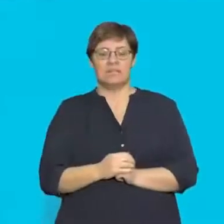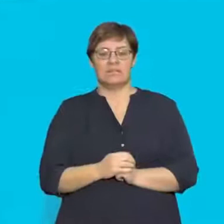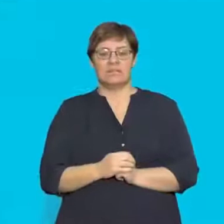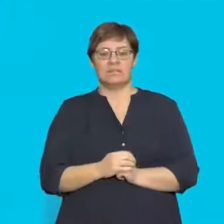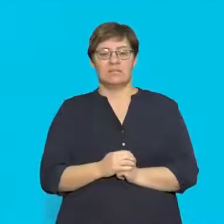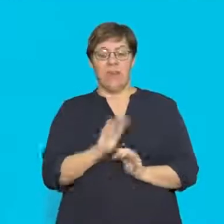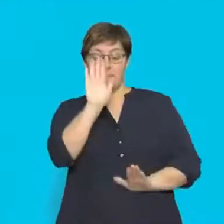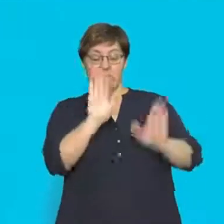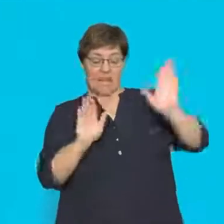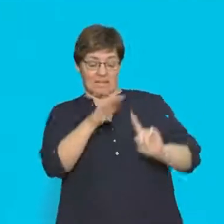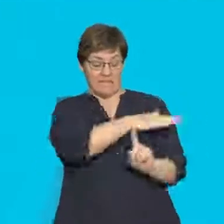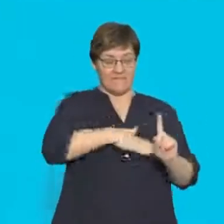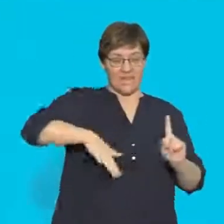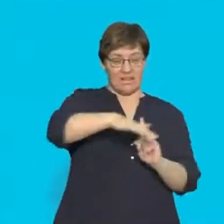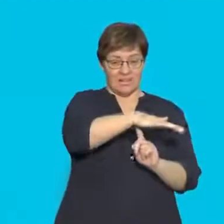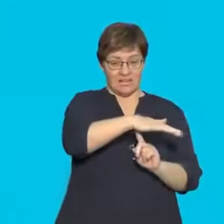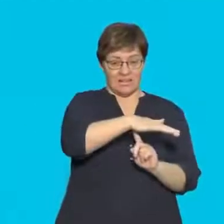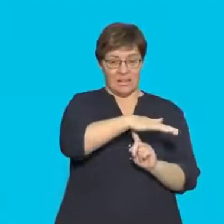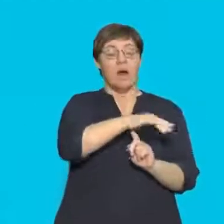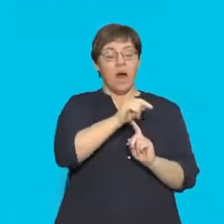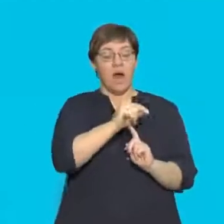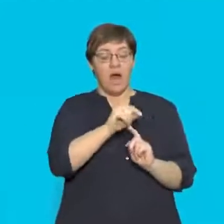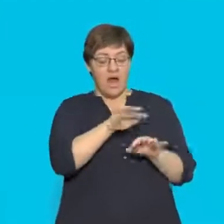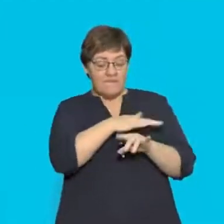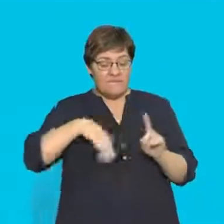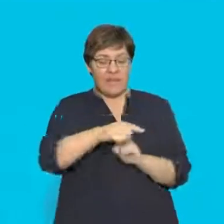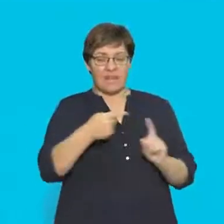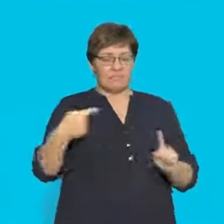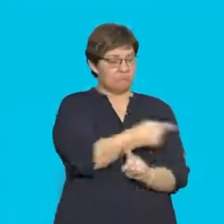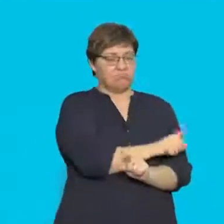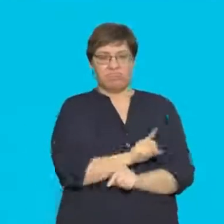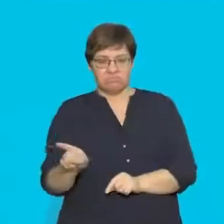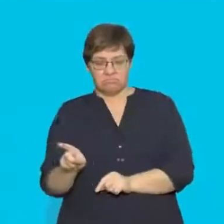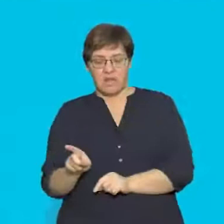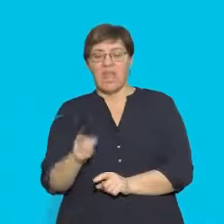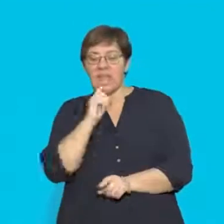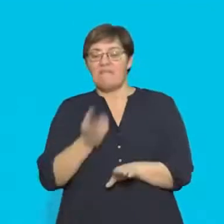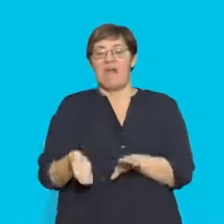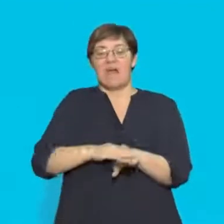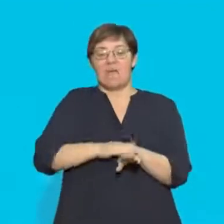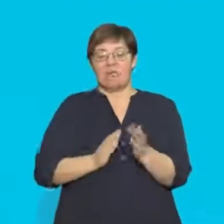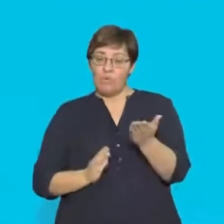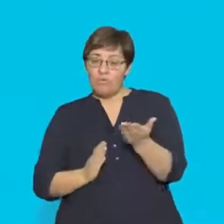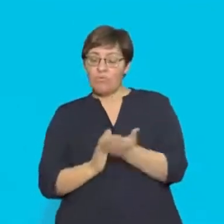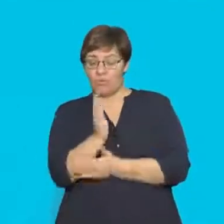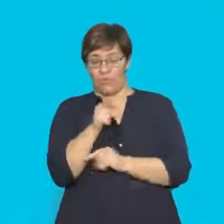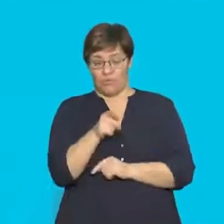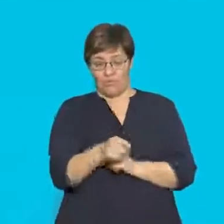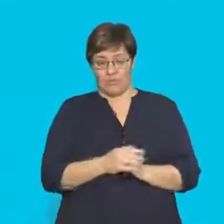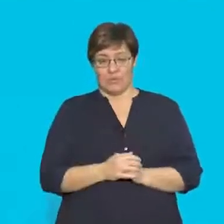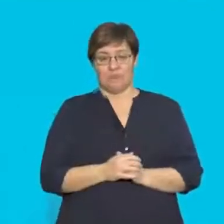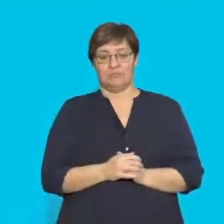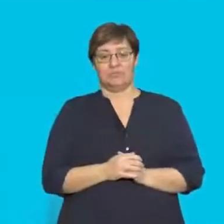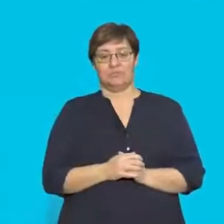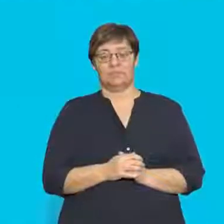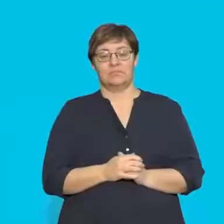the field pattern and the direction of the field when we current passes through a conductor. And